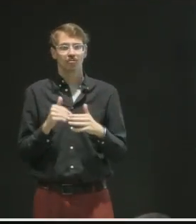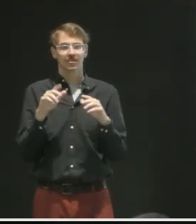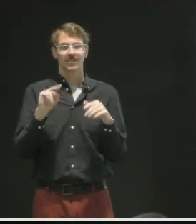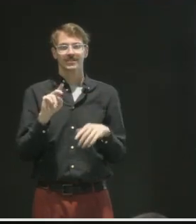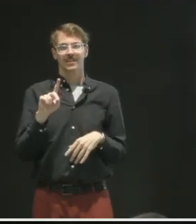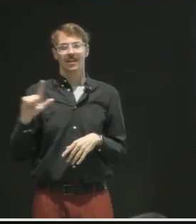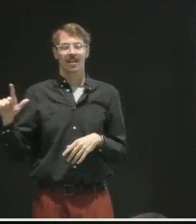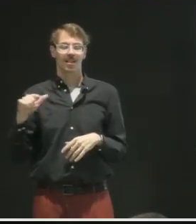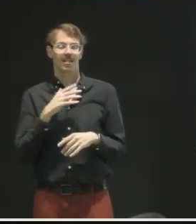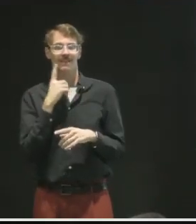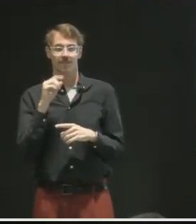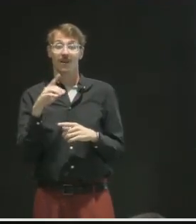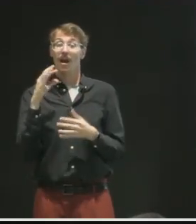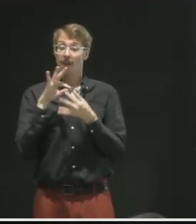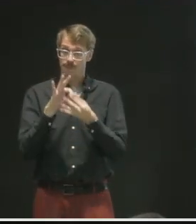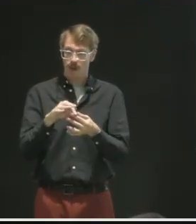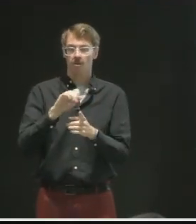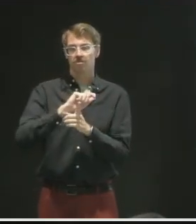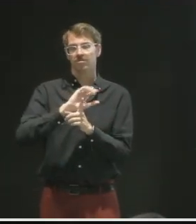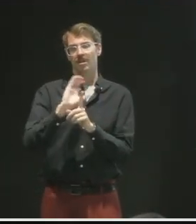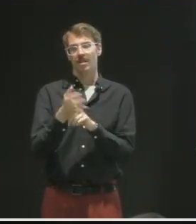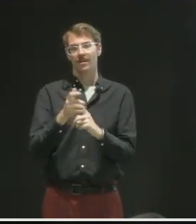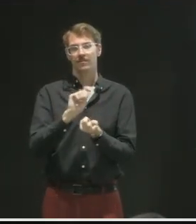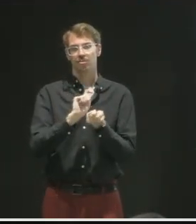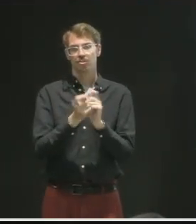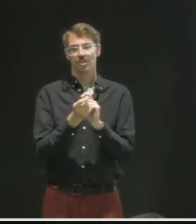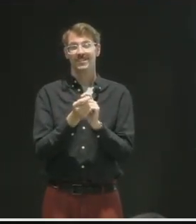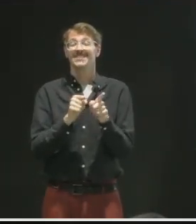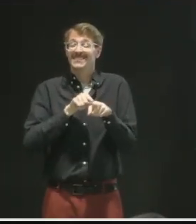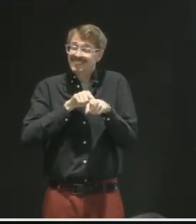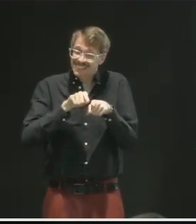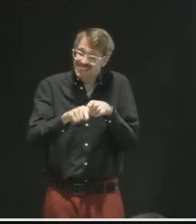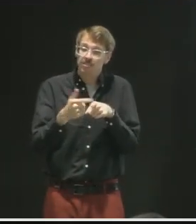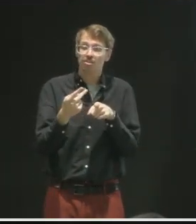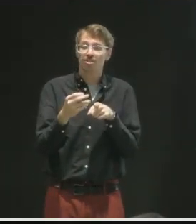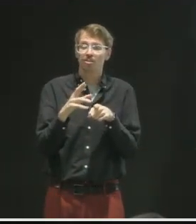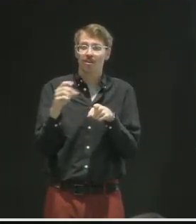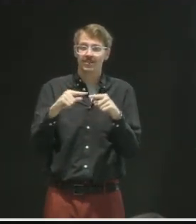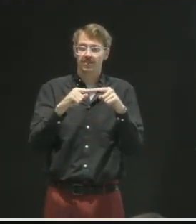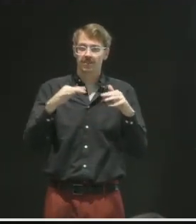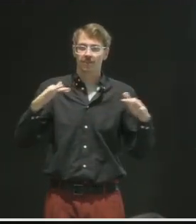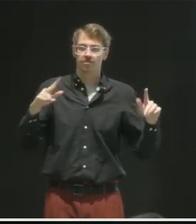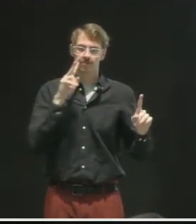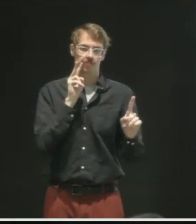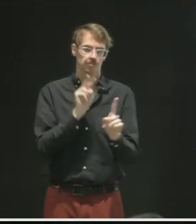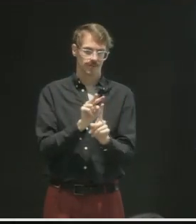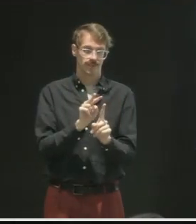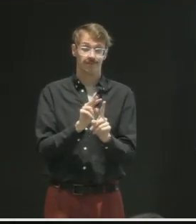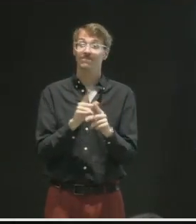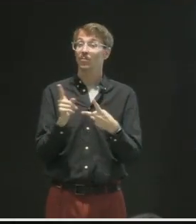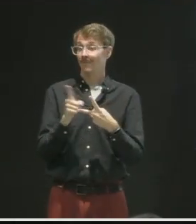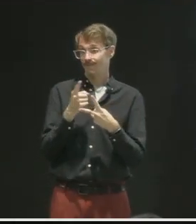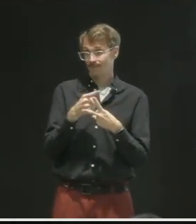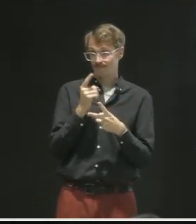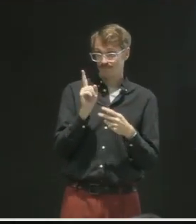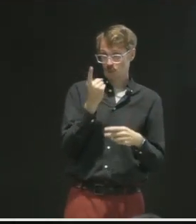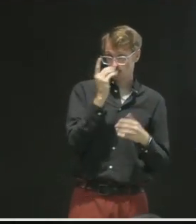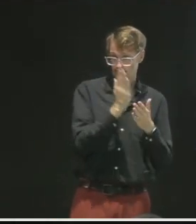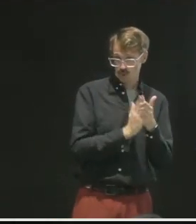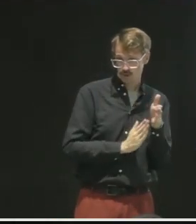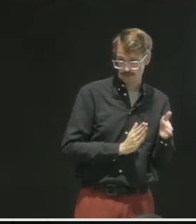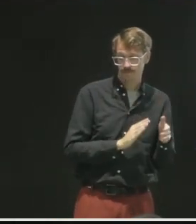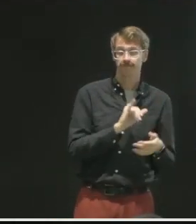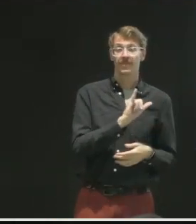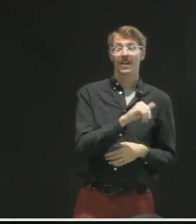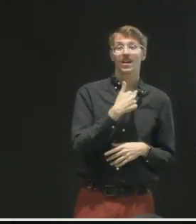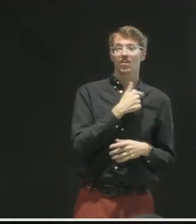a gender and diversity perspective. So concerning the first point, Women, Peace and Security addresses the impact